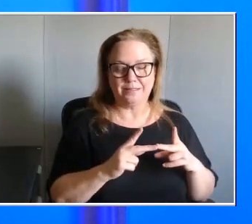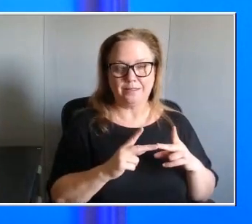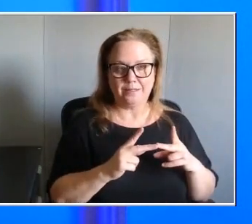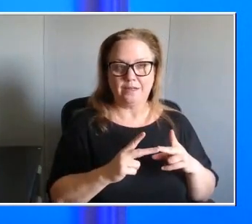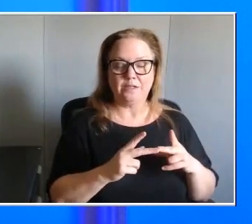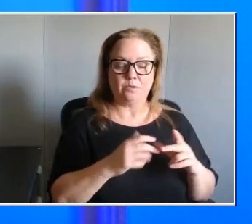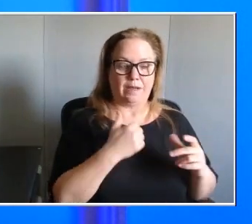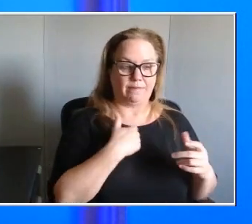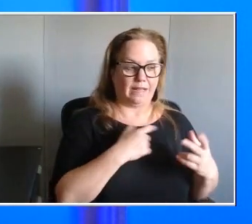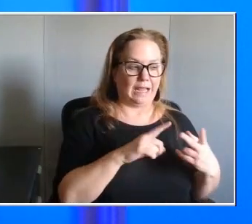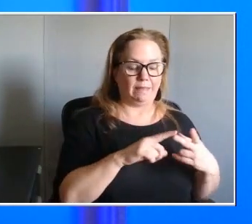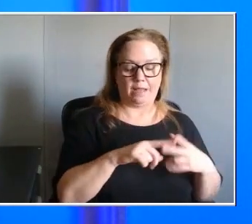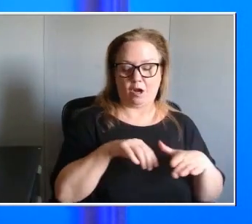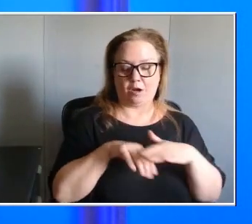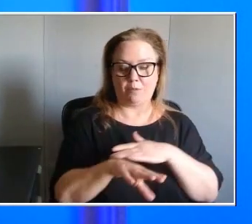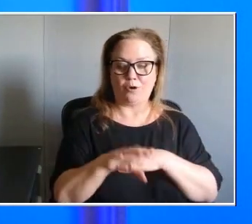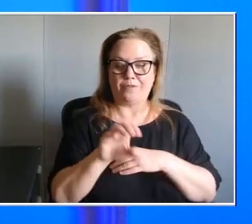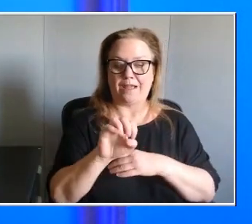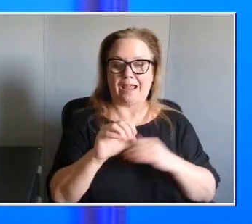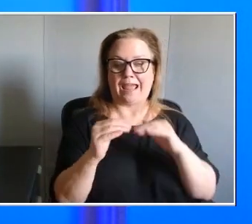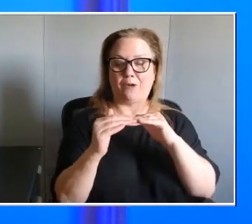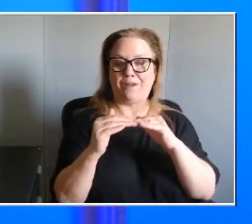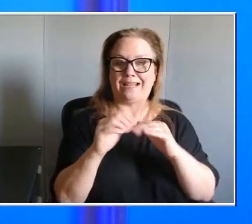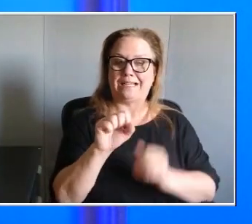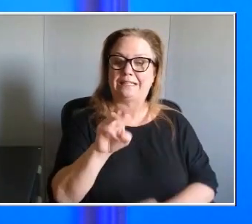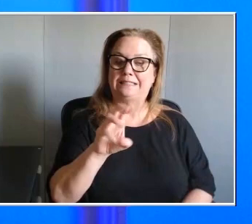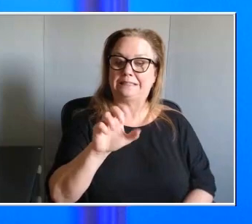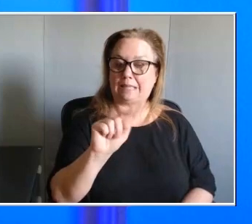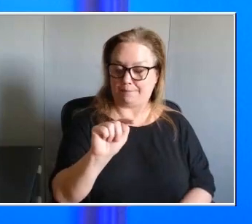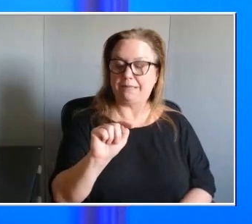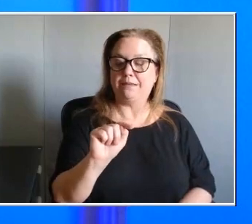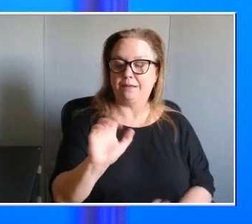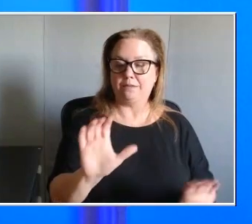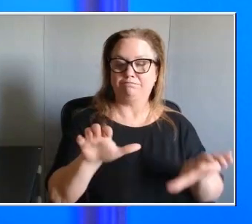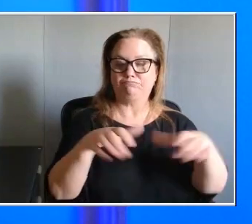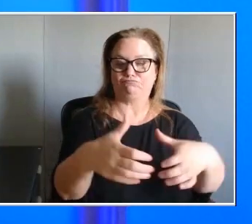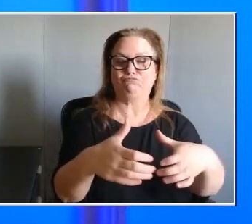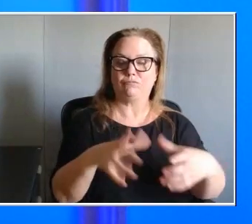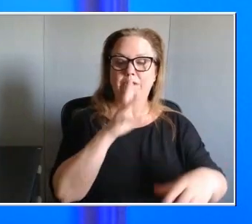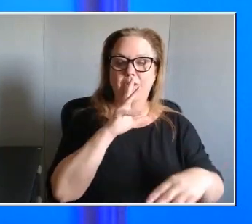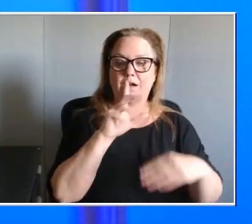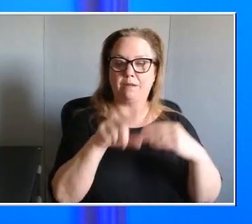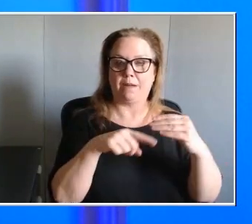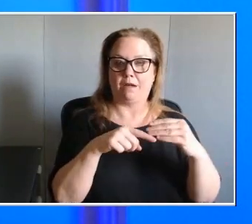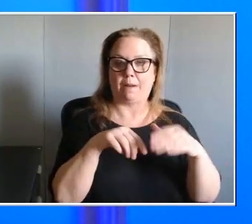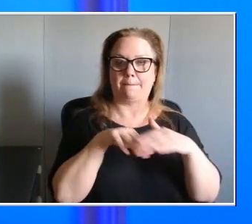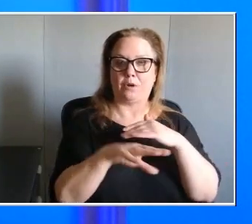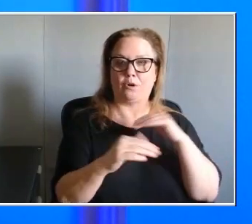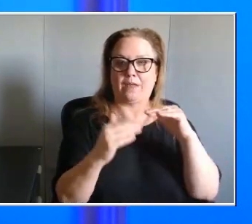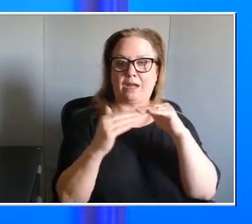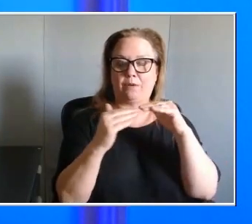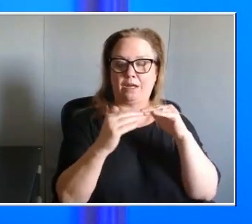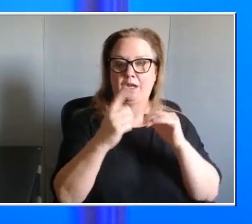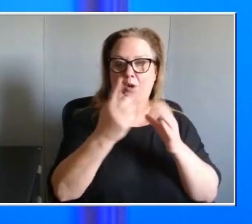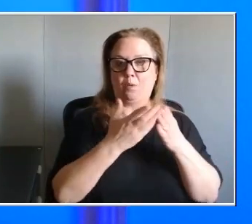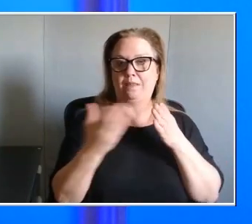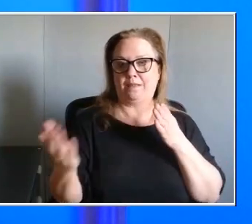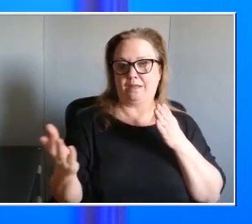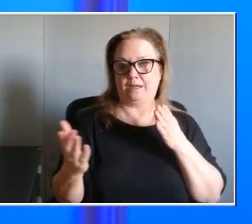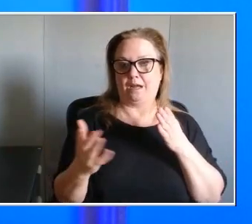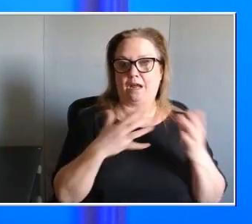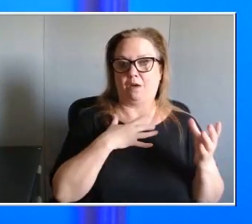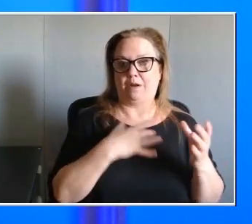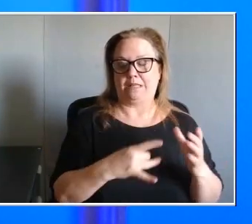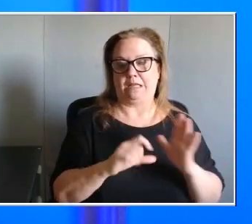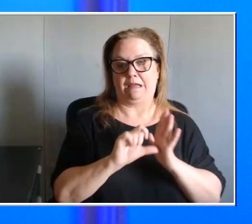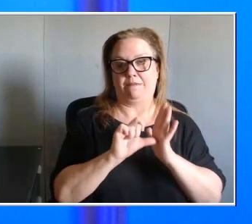have our Birth Equity Summit, which is another opportunity for us to come together and talk about birth equity. But one thing that I would like to